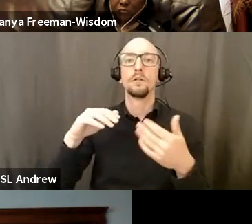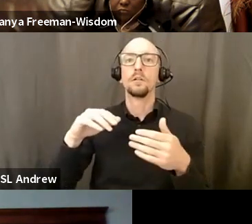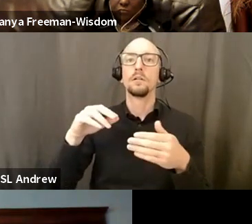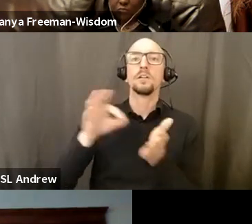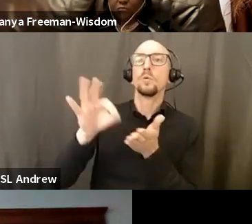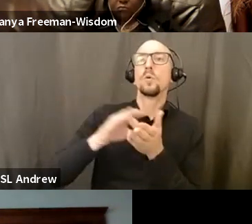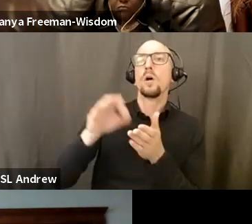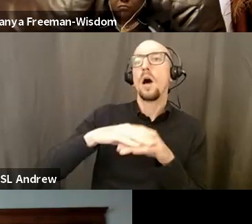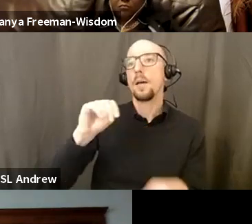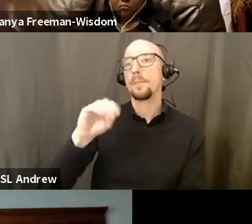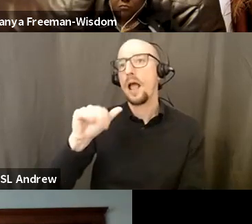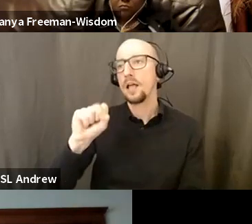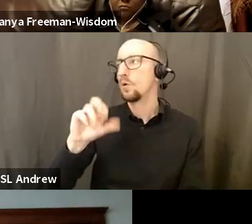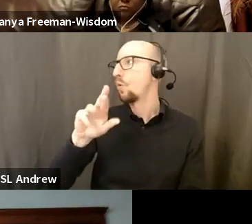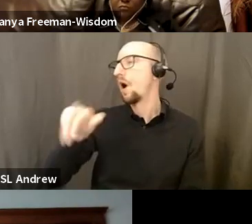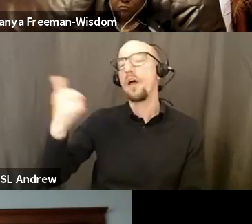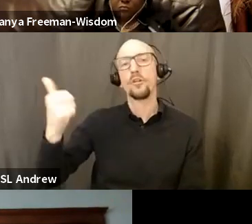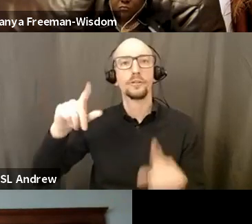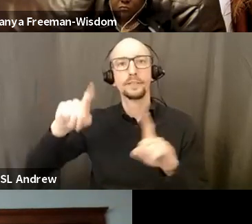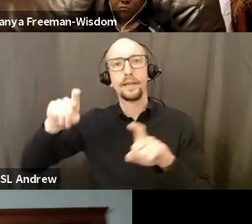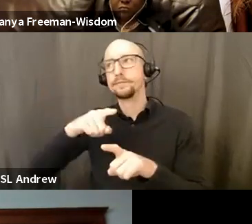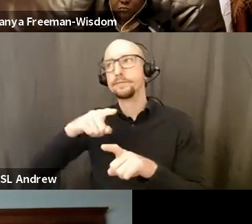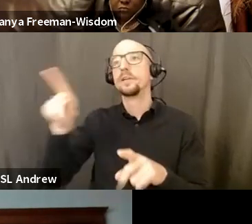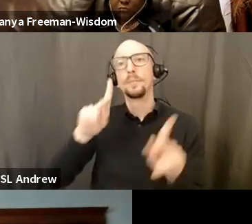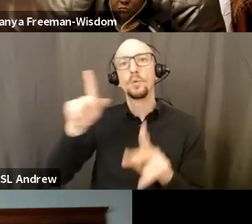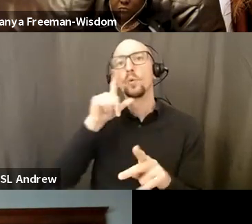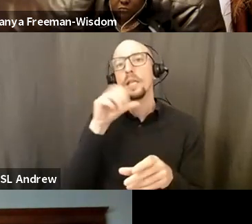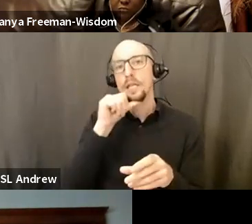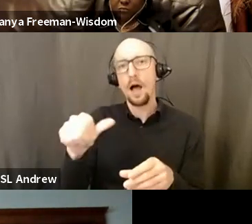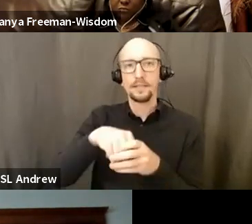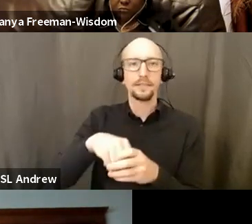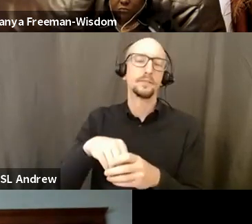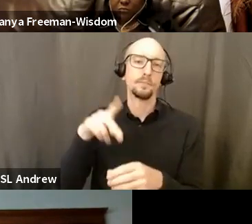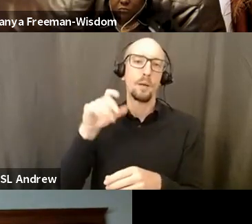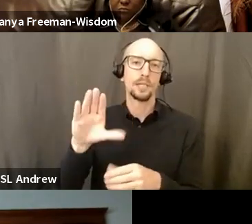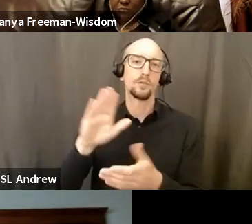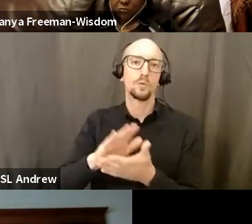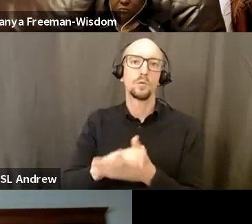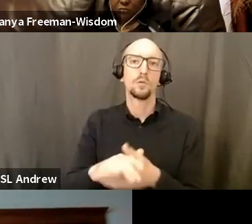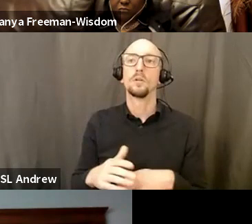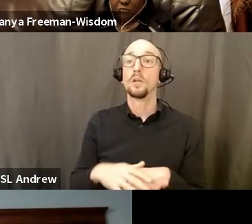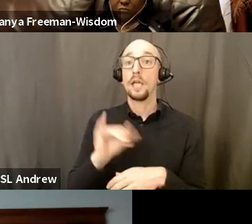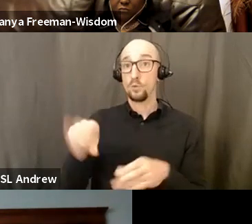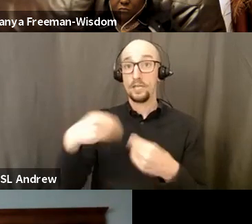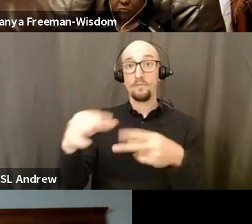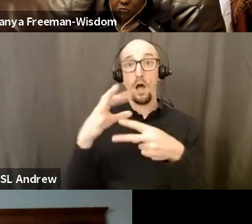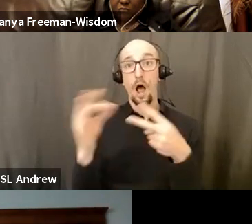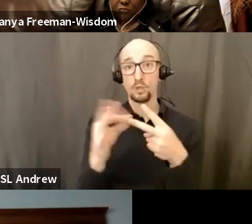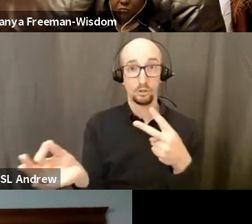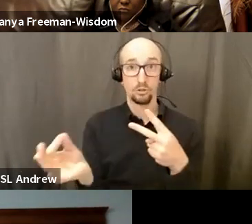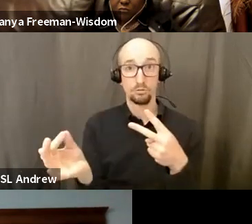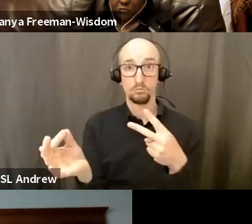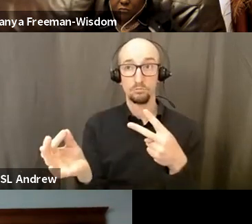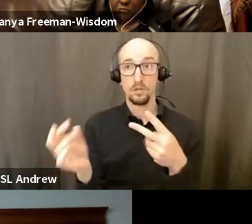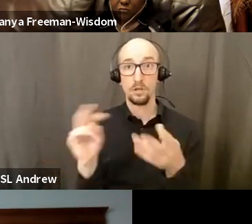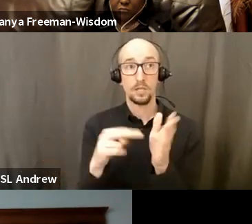the non-public school folks want to take? If we do one or the other, then there would be